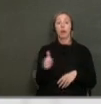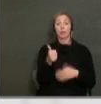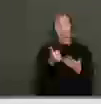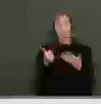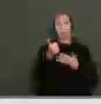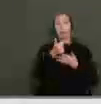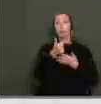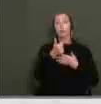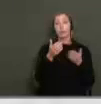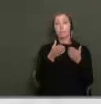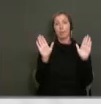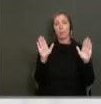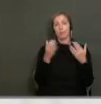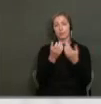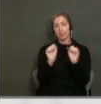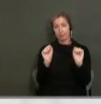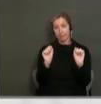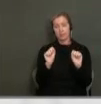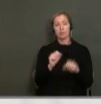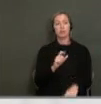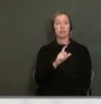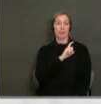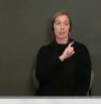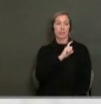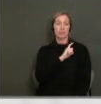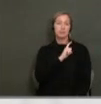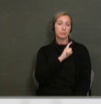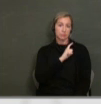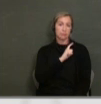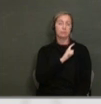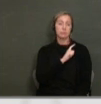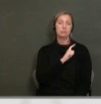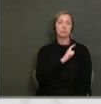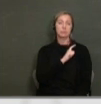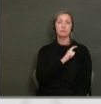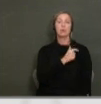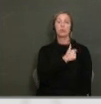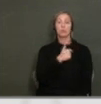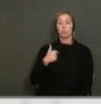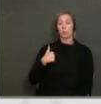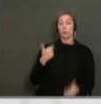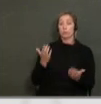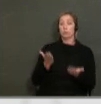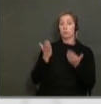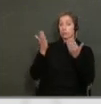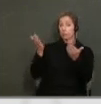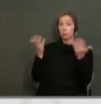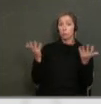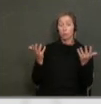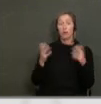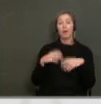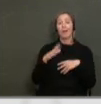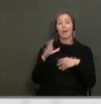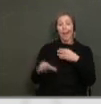So I'm going to start with the police department. So what we are proposing in the budget is to add a total of